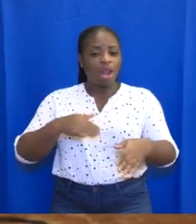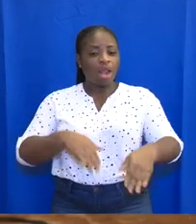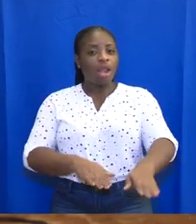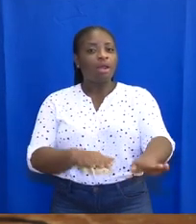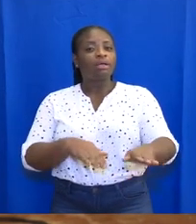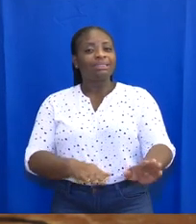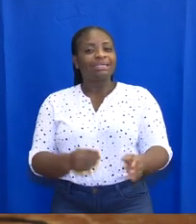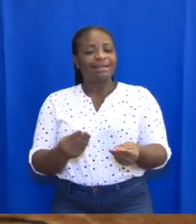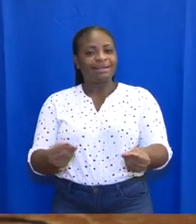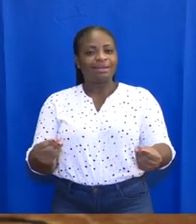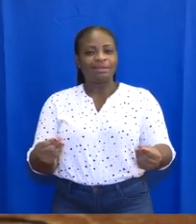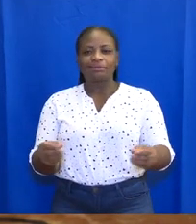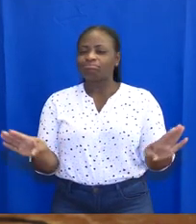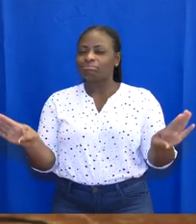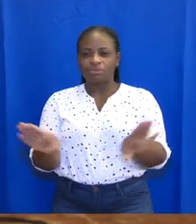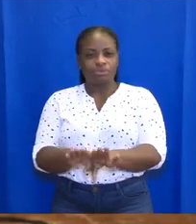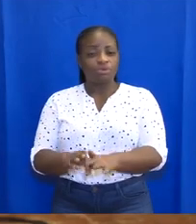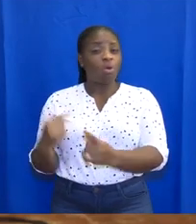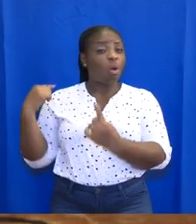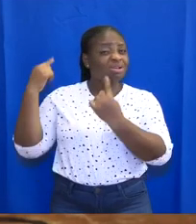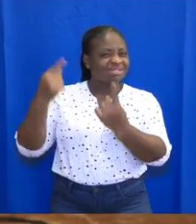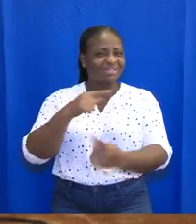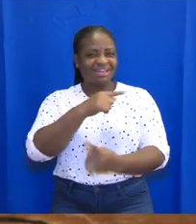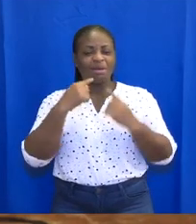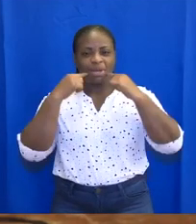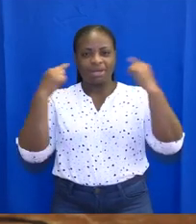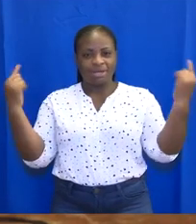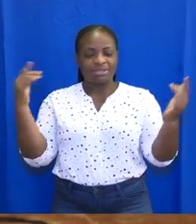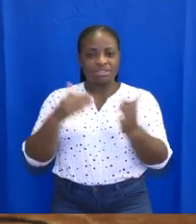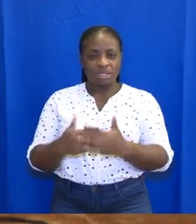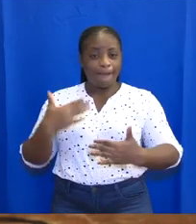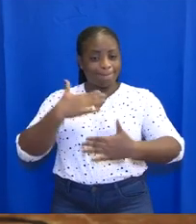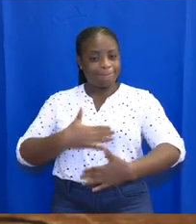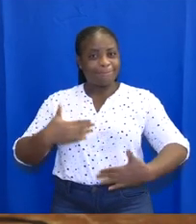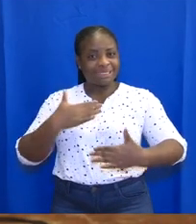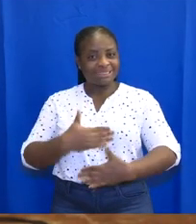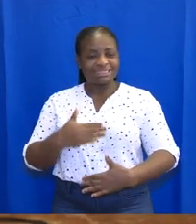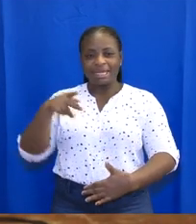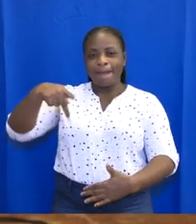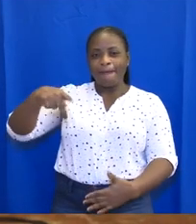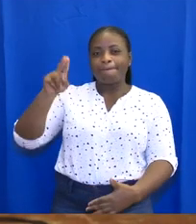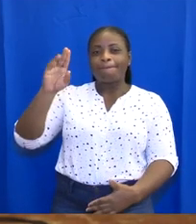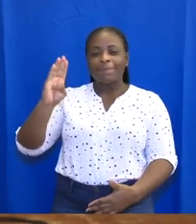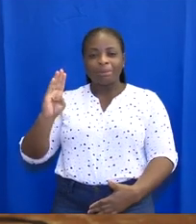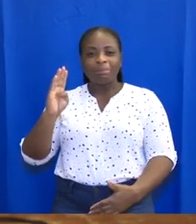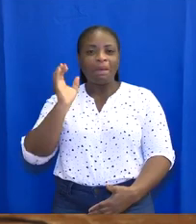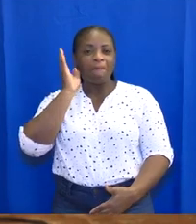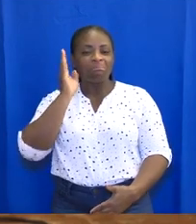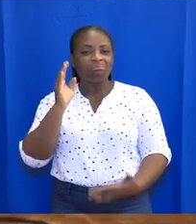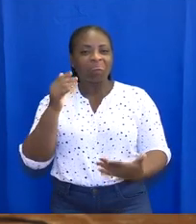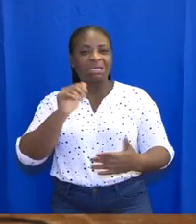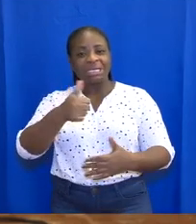closed to human traffic until further notice. Beaches, pubs, cinemas and nightclubs